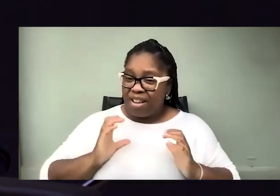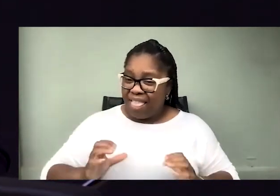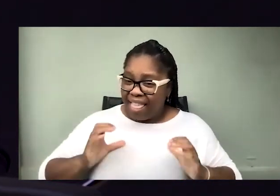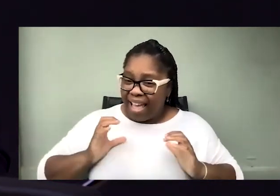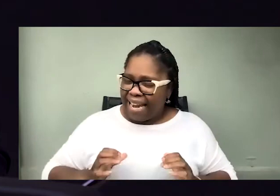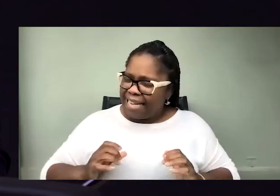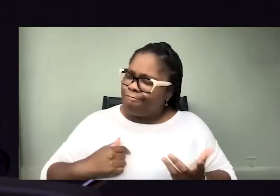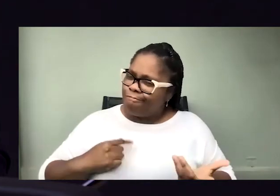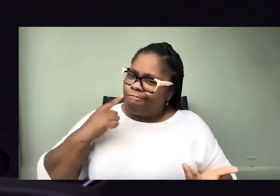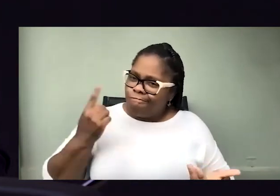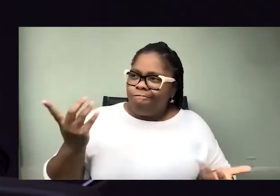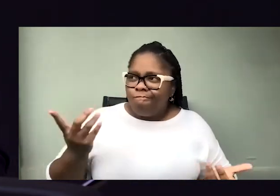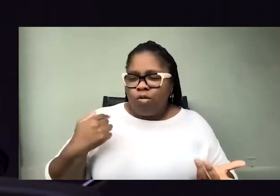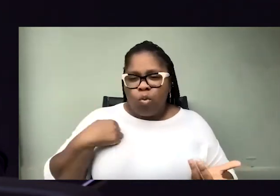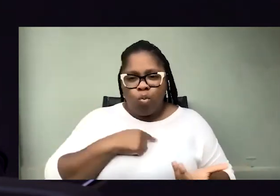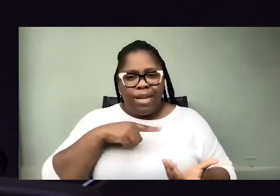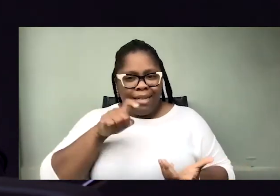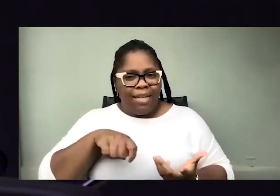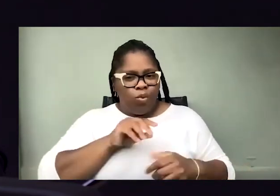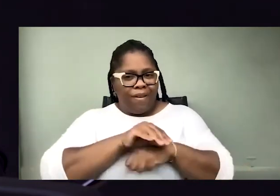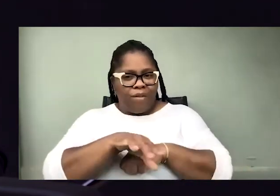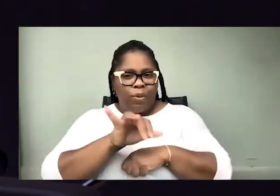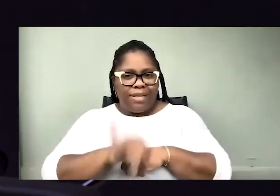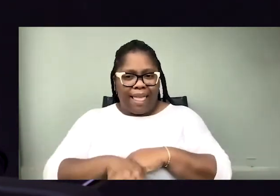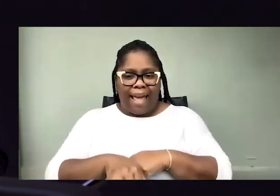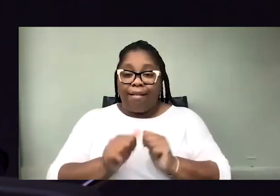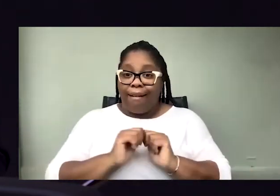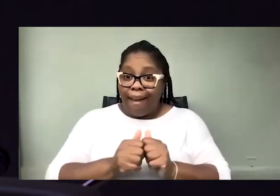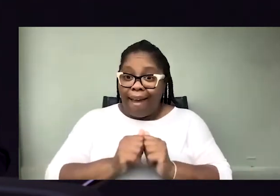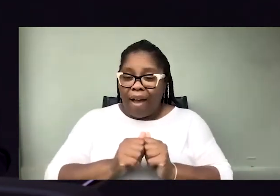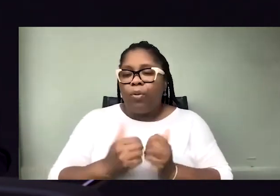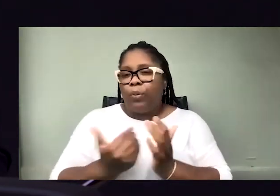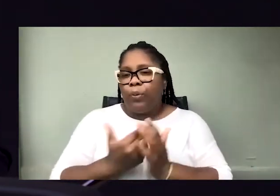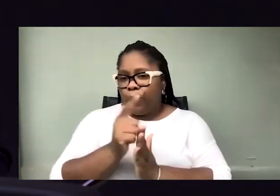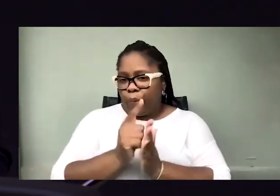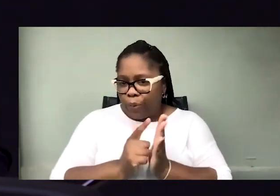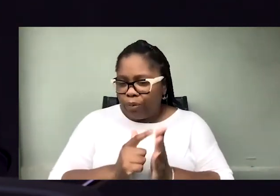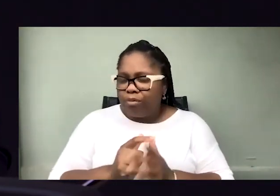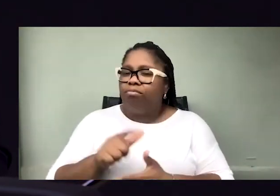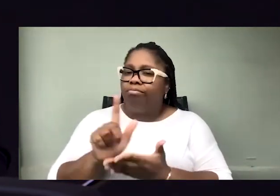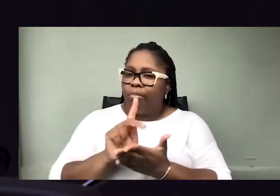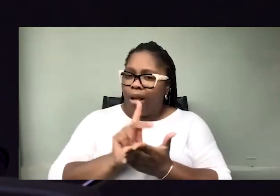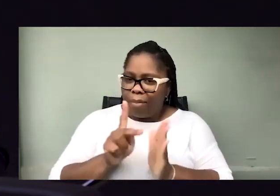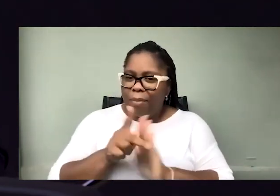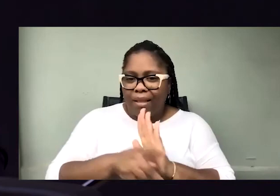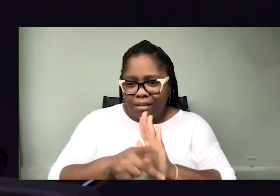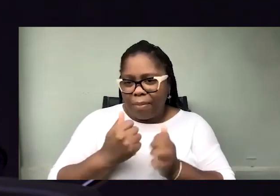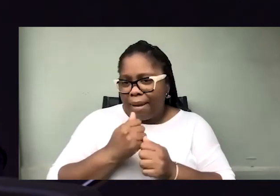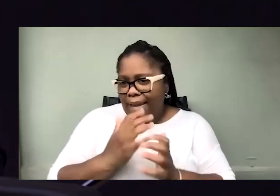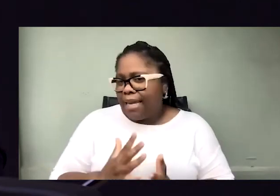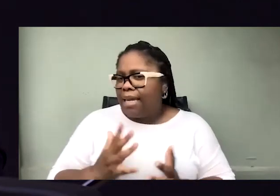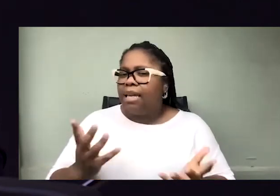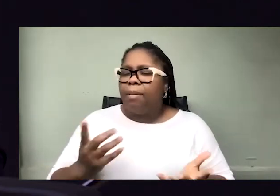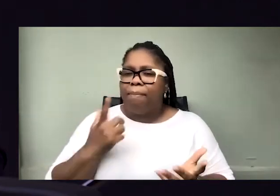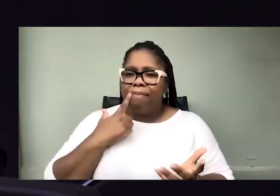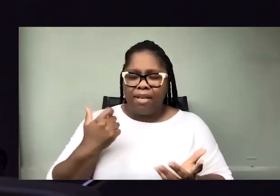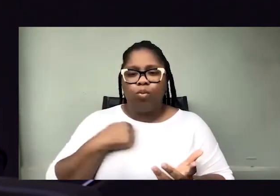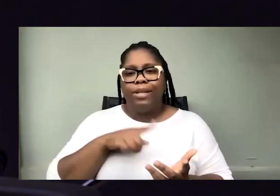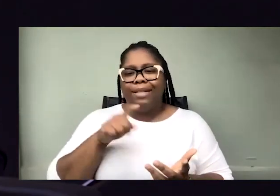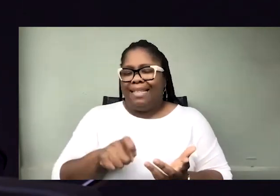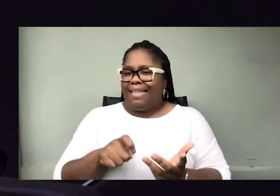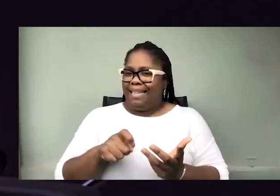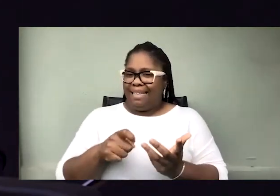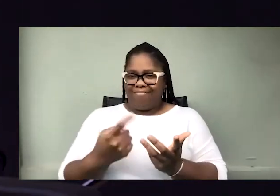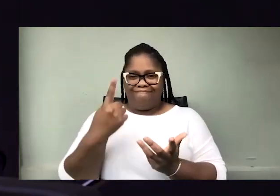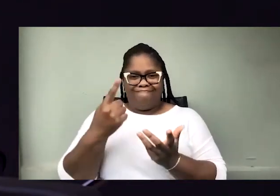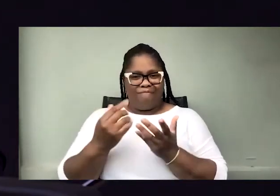some opportunity to influence this through legislation, through policy making, because we need to have a mechanism